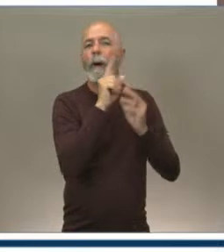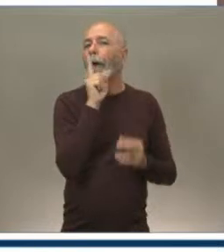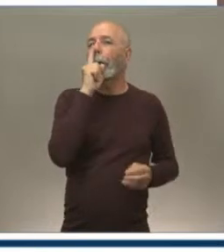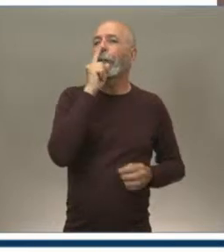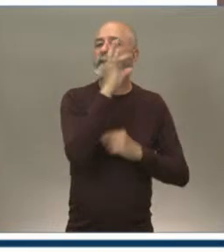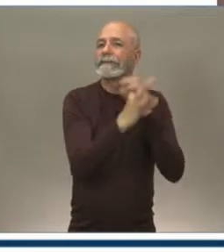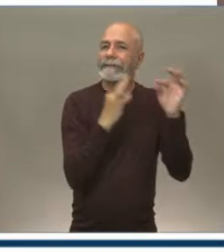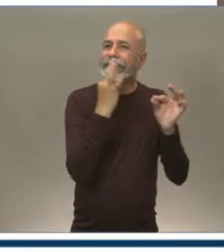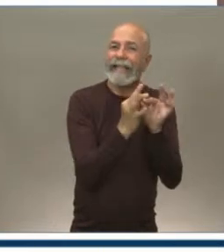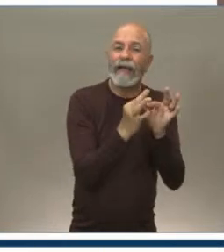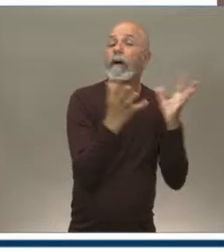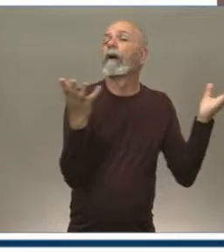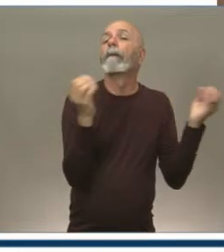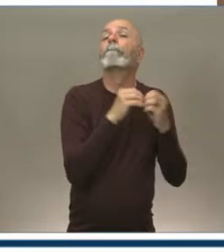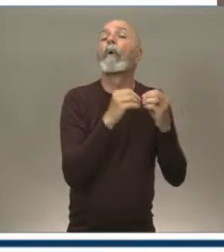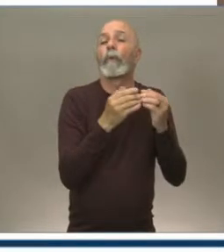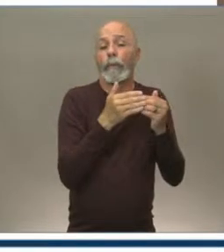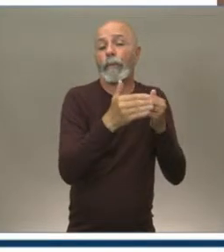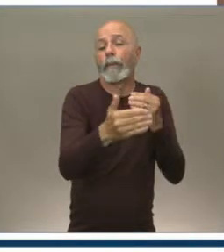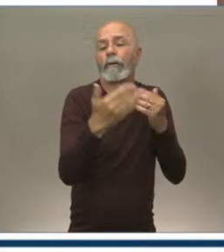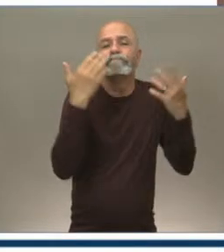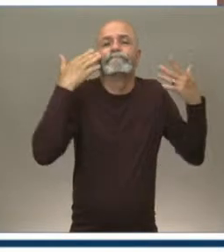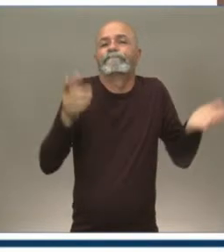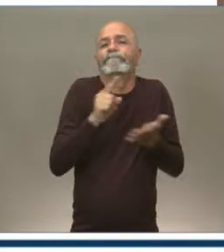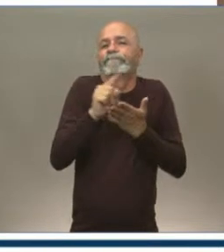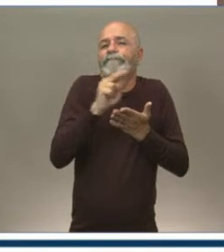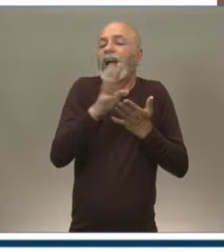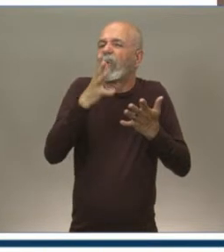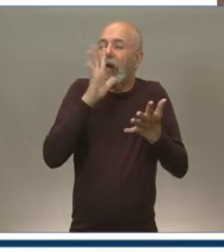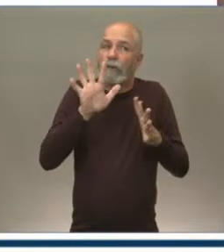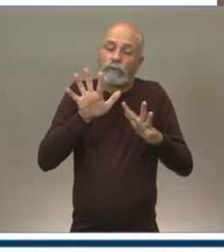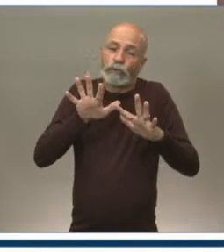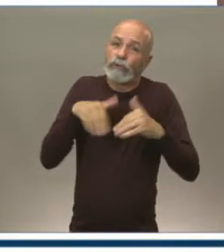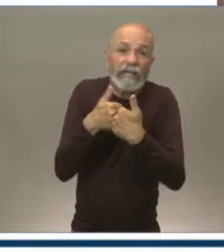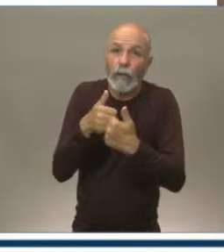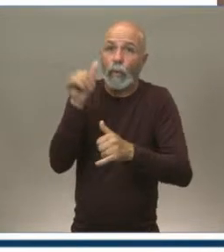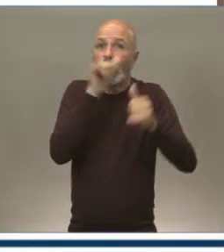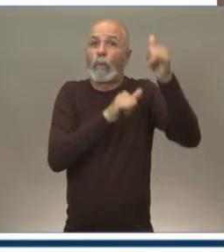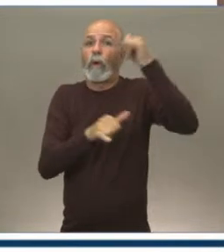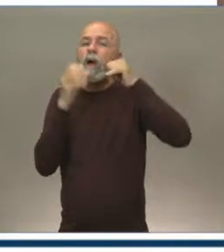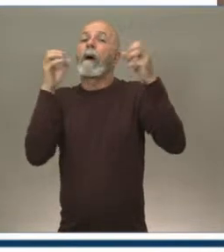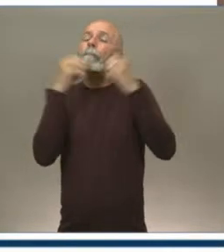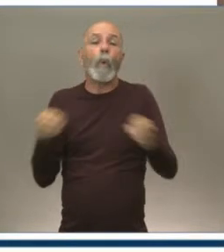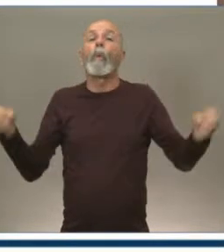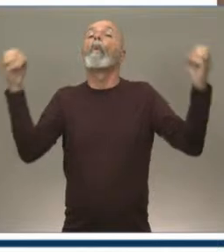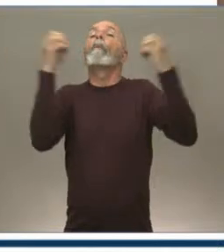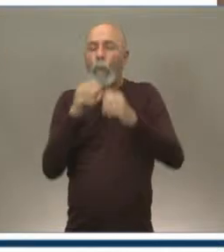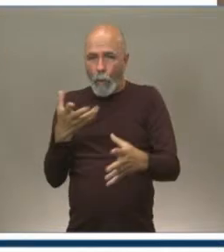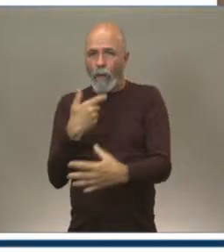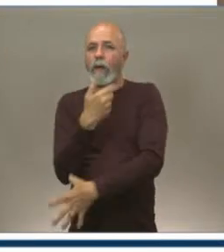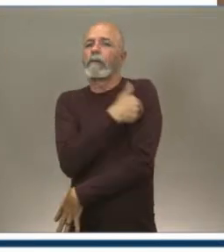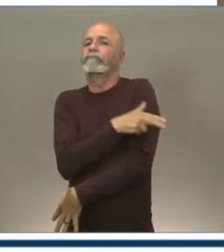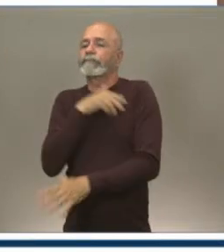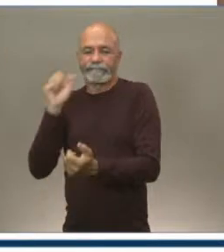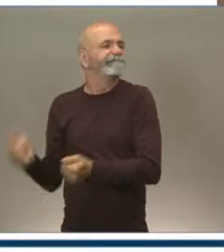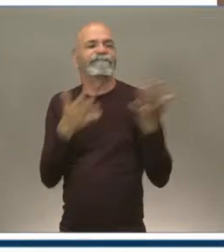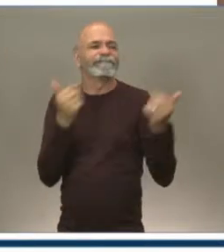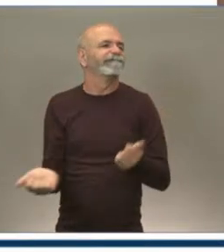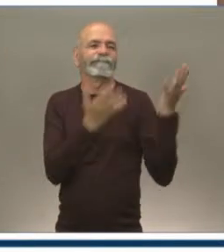be challenging, as we expect the number of people admitted to hospital for COVID-19 will continue to rise. And in the short